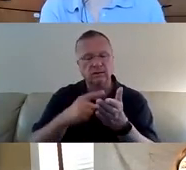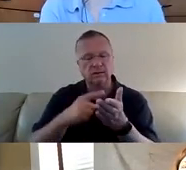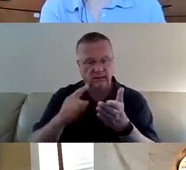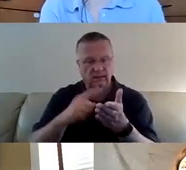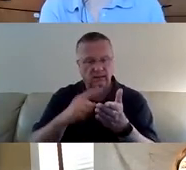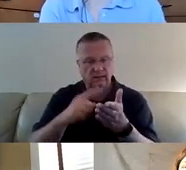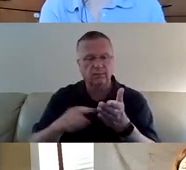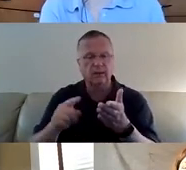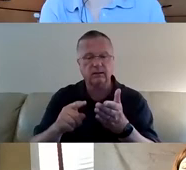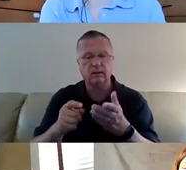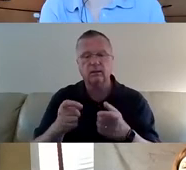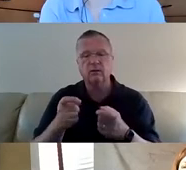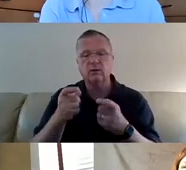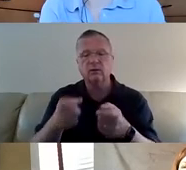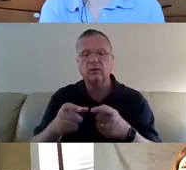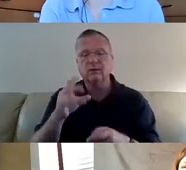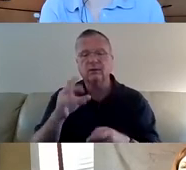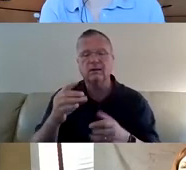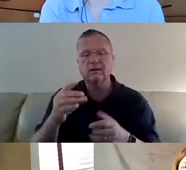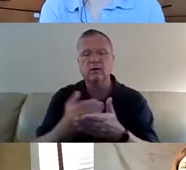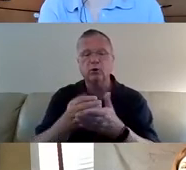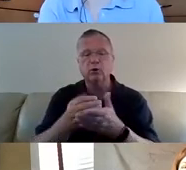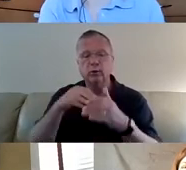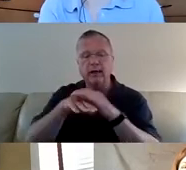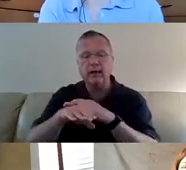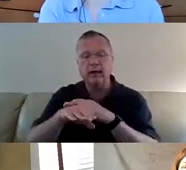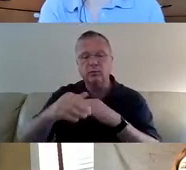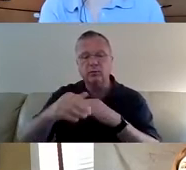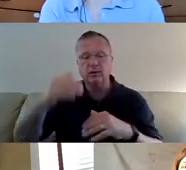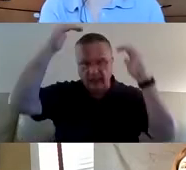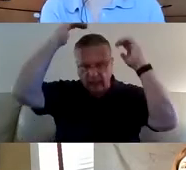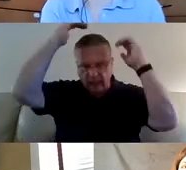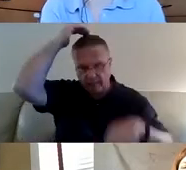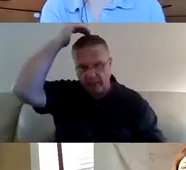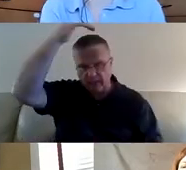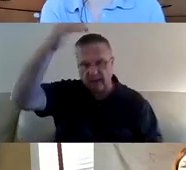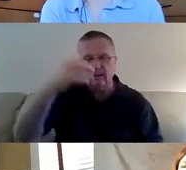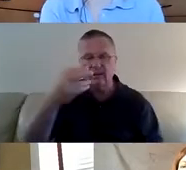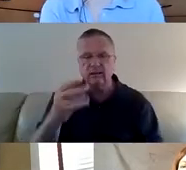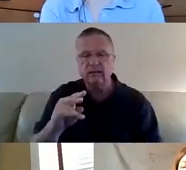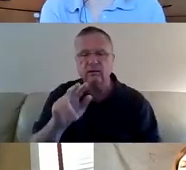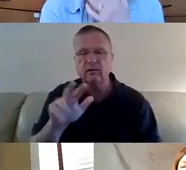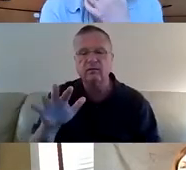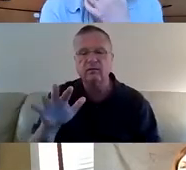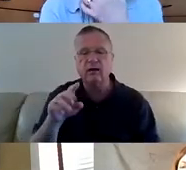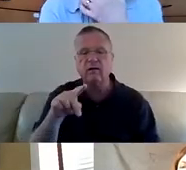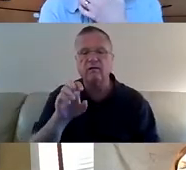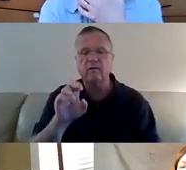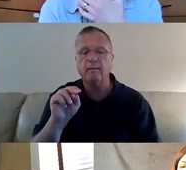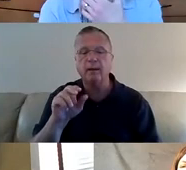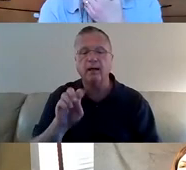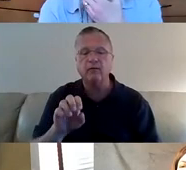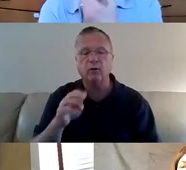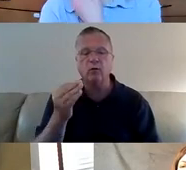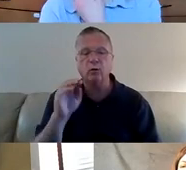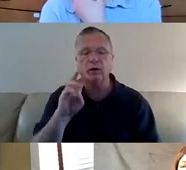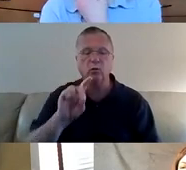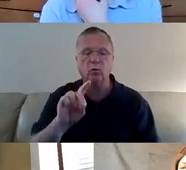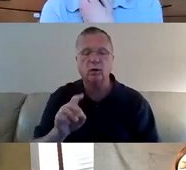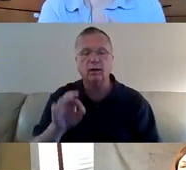entrance canopies at 7535 Penn Avenue, 14th Ward, 9th Council District, Bill